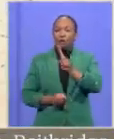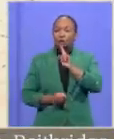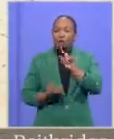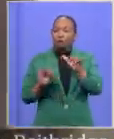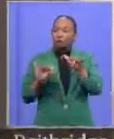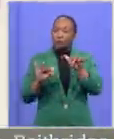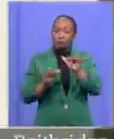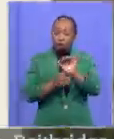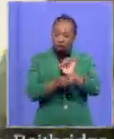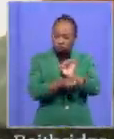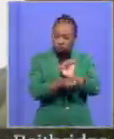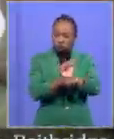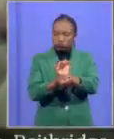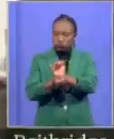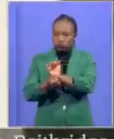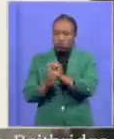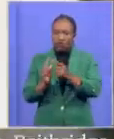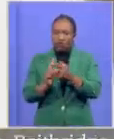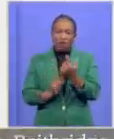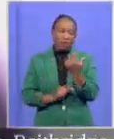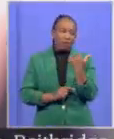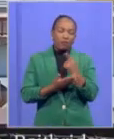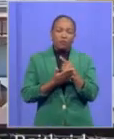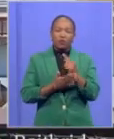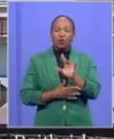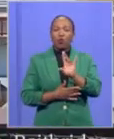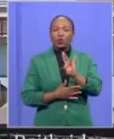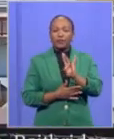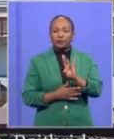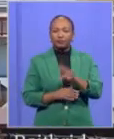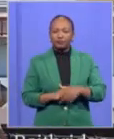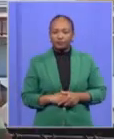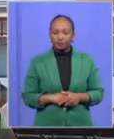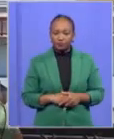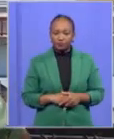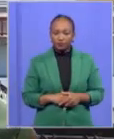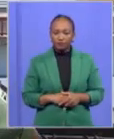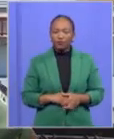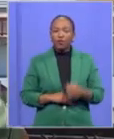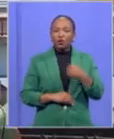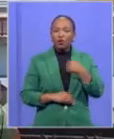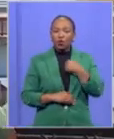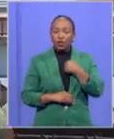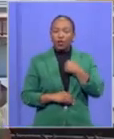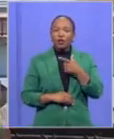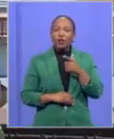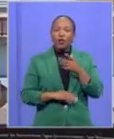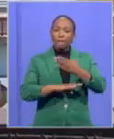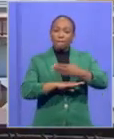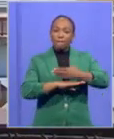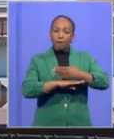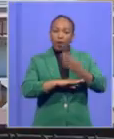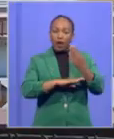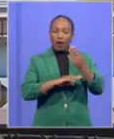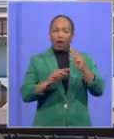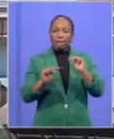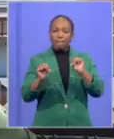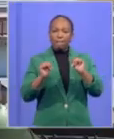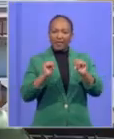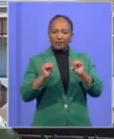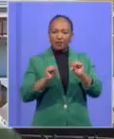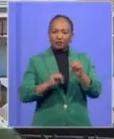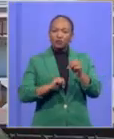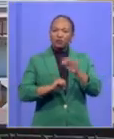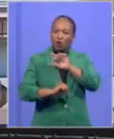ka mollwaneng wo go tloga ka la boraro la go feta. Rena re le ba Border Management Authority re na le babereki ba